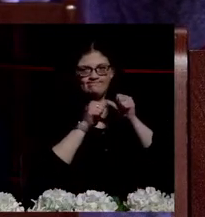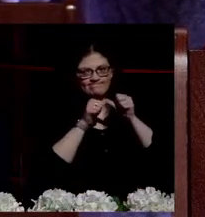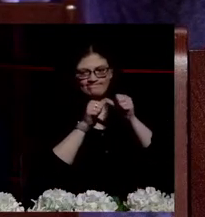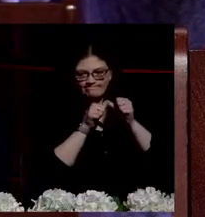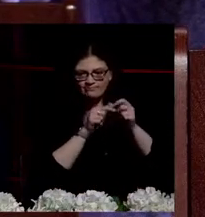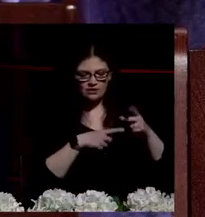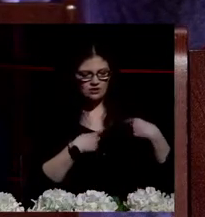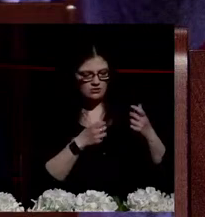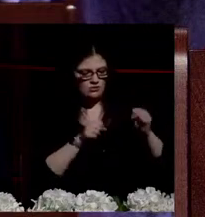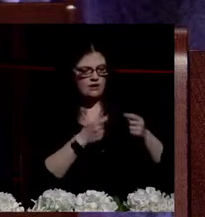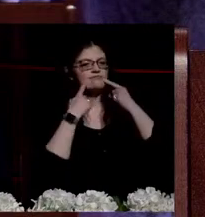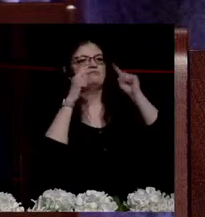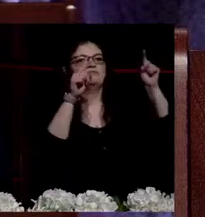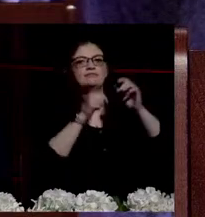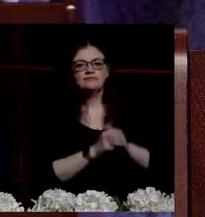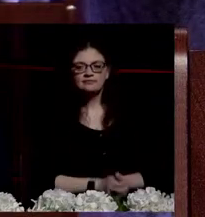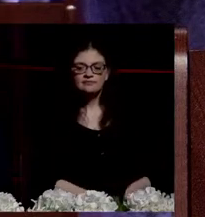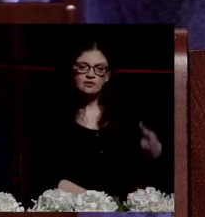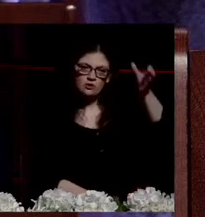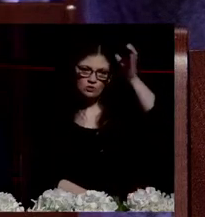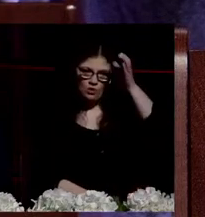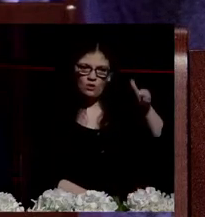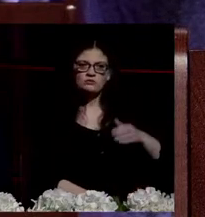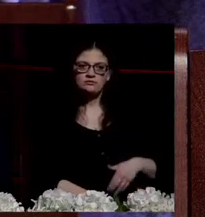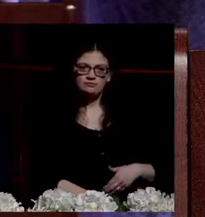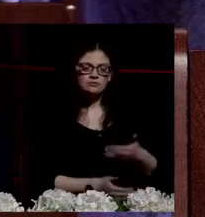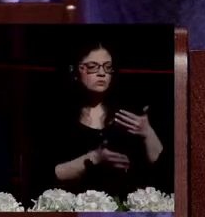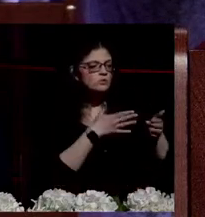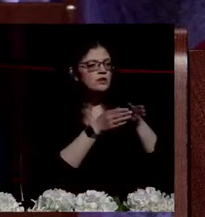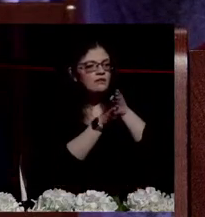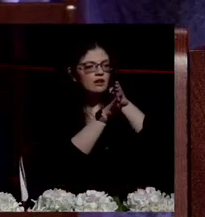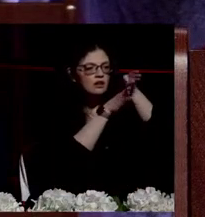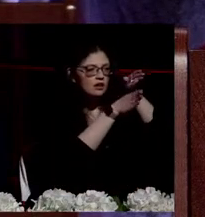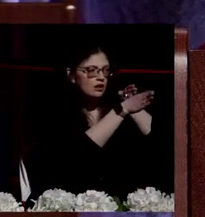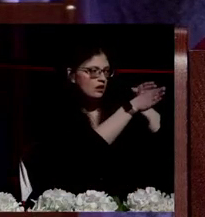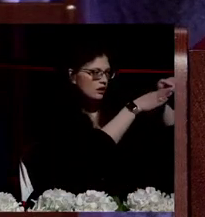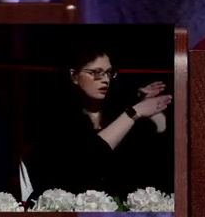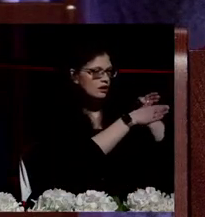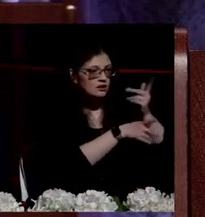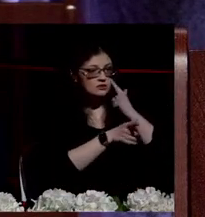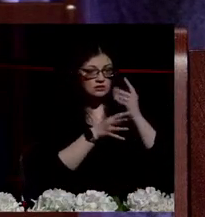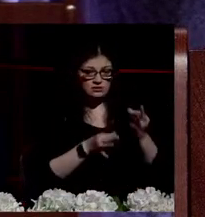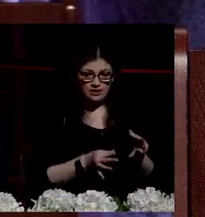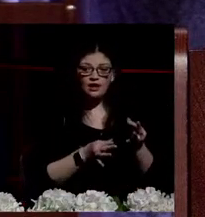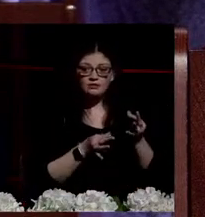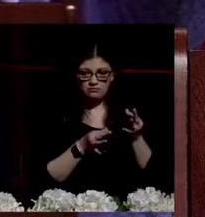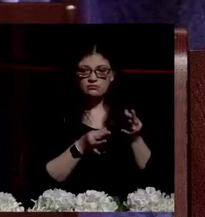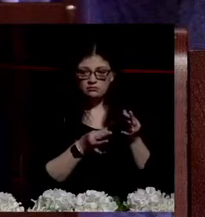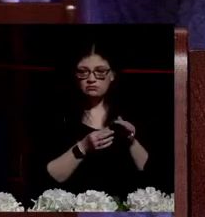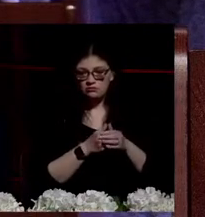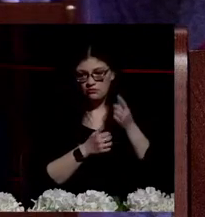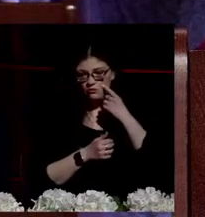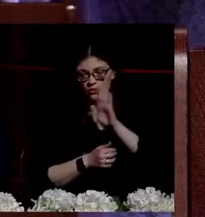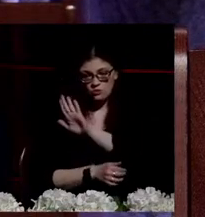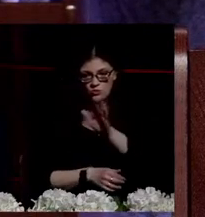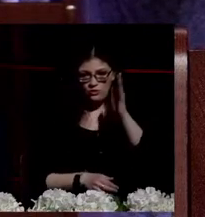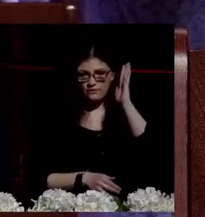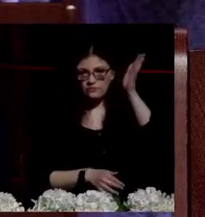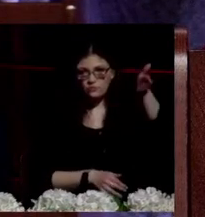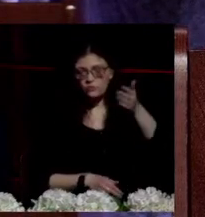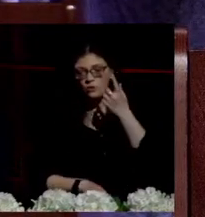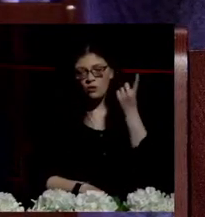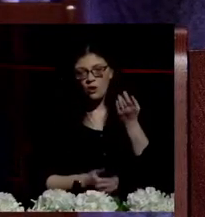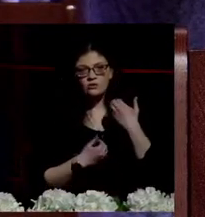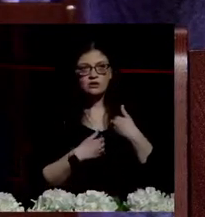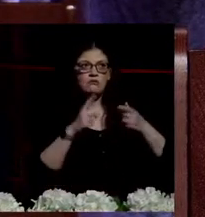to be. Colts, whichever path you choose to take or have chosen to take in your future, always have your